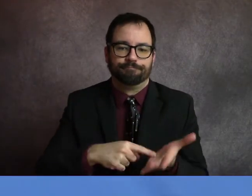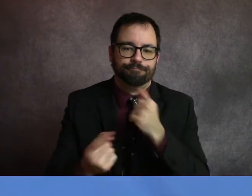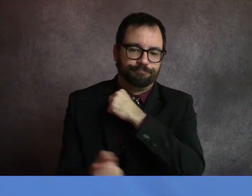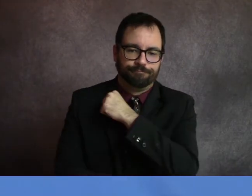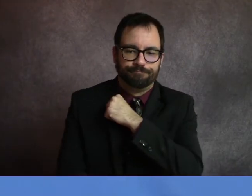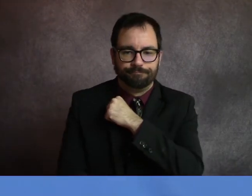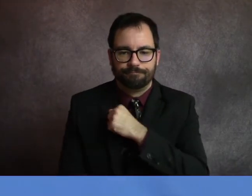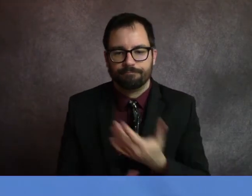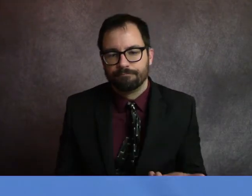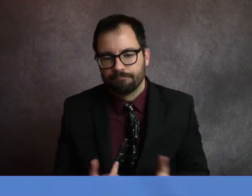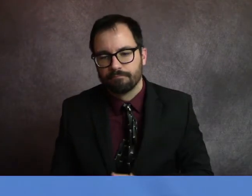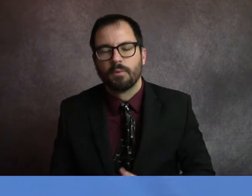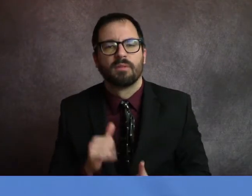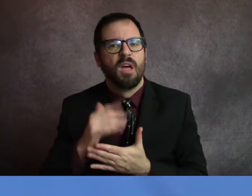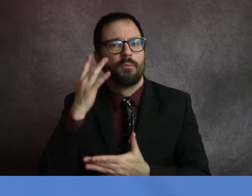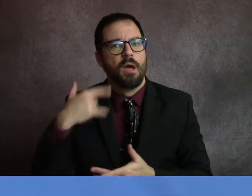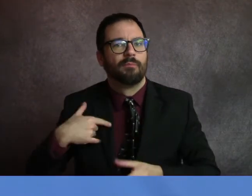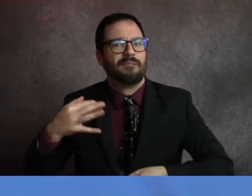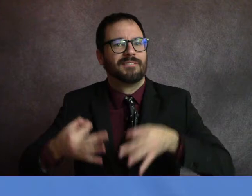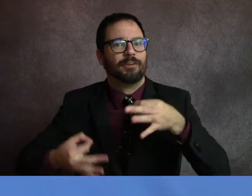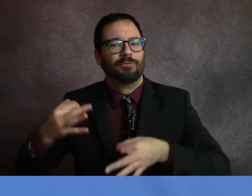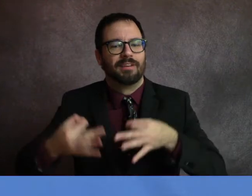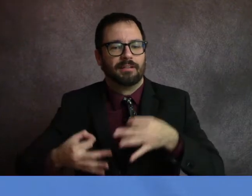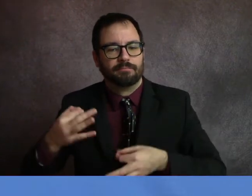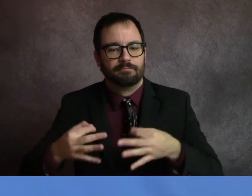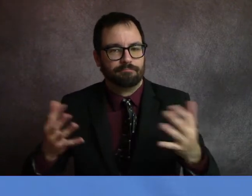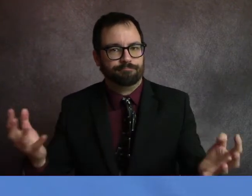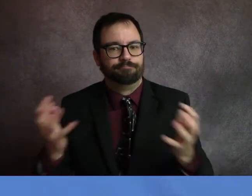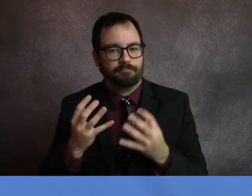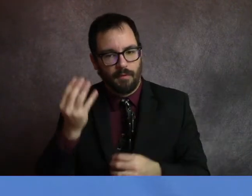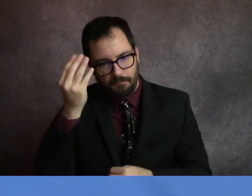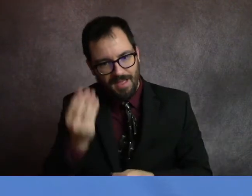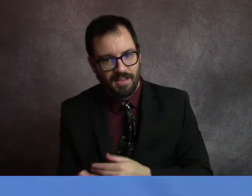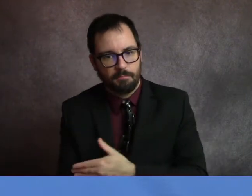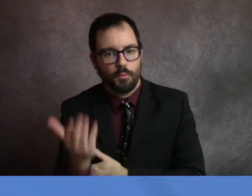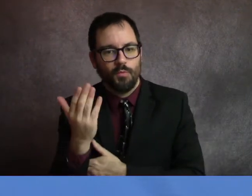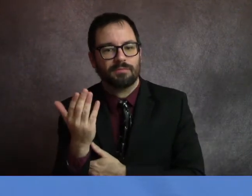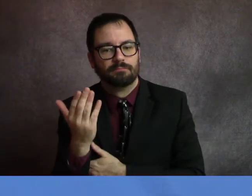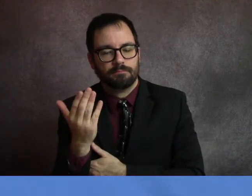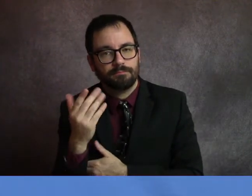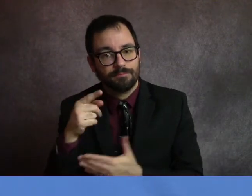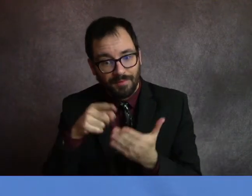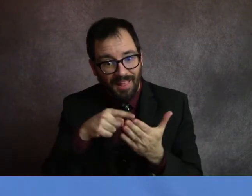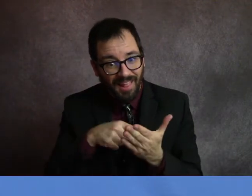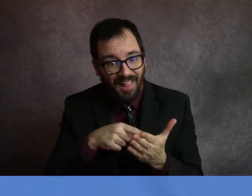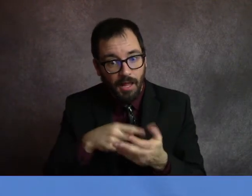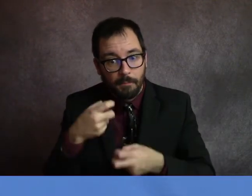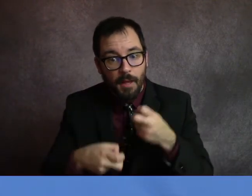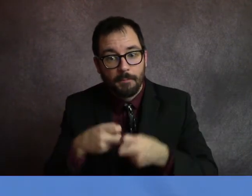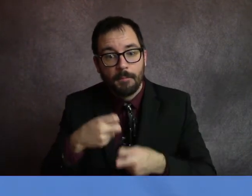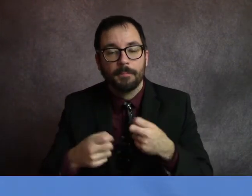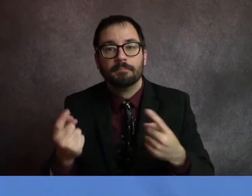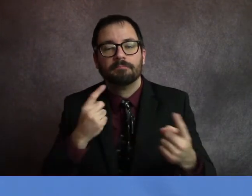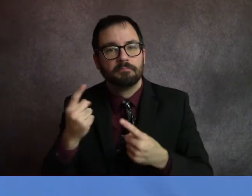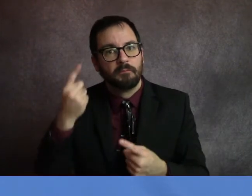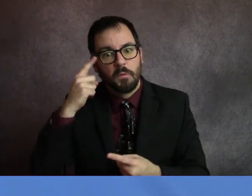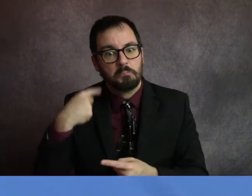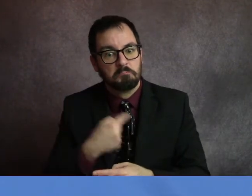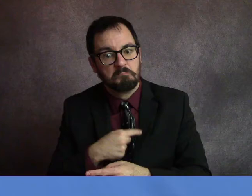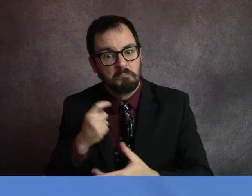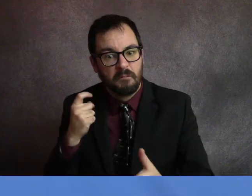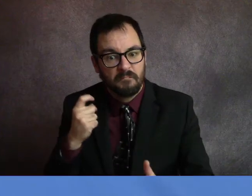violations, and that's why we're going to have a hearing every single Monday morning to address those violations. The intention is not to collect fines. The intention is